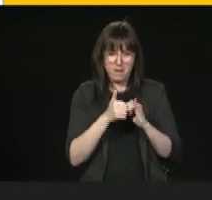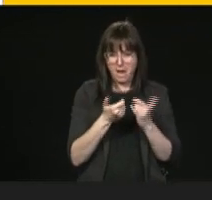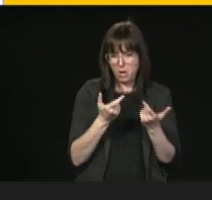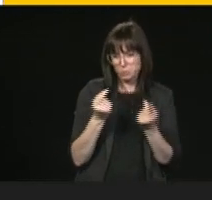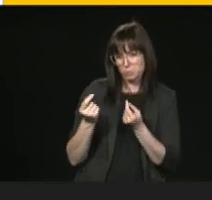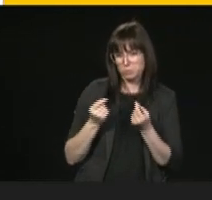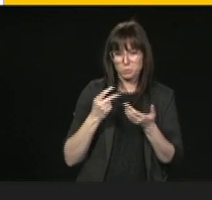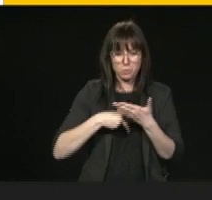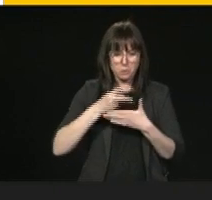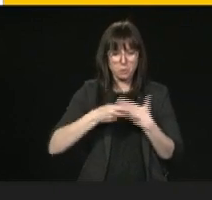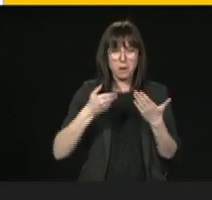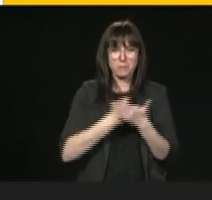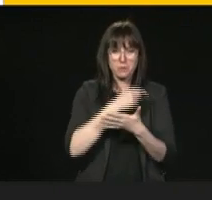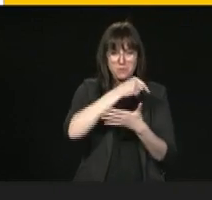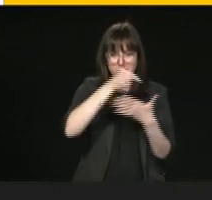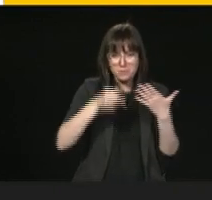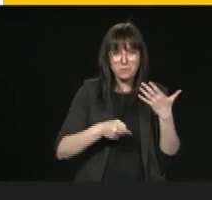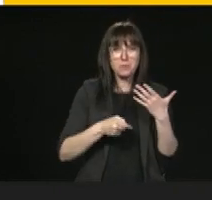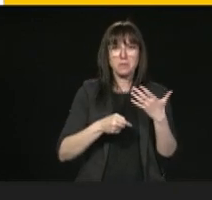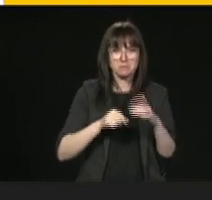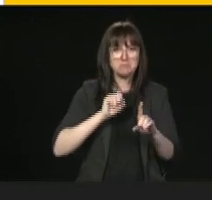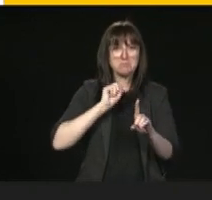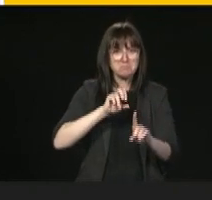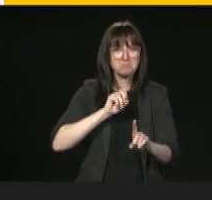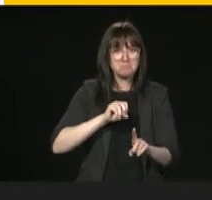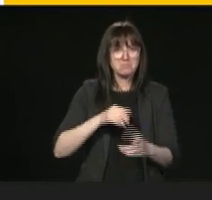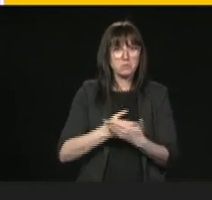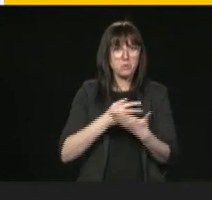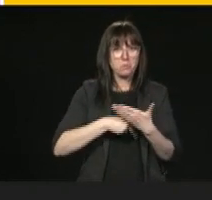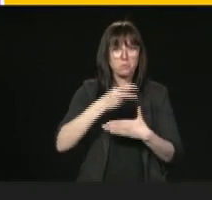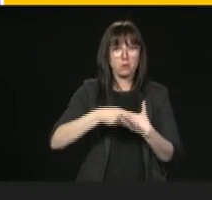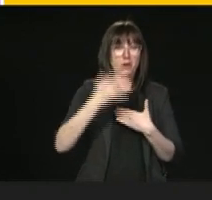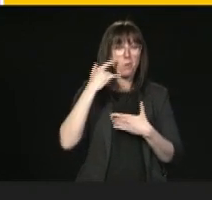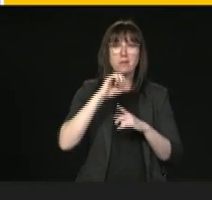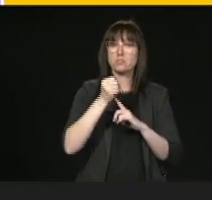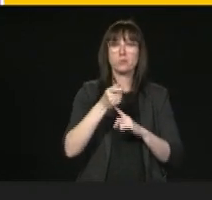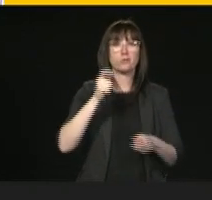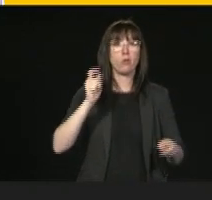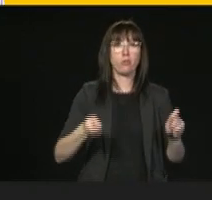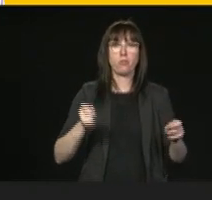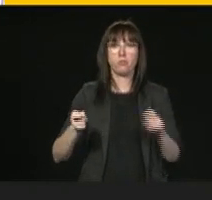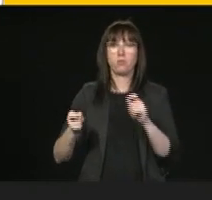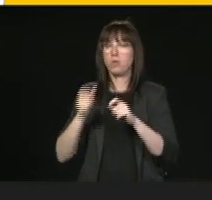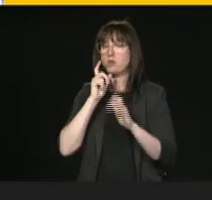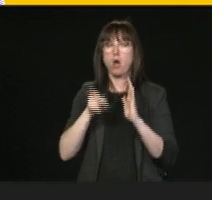regularly, because this is an evolving situation. Dr. New, and then maybe Jean-Yves would like to add something. Ça va?